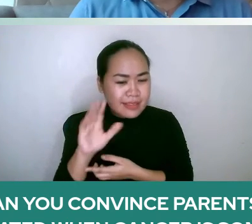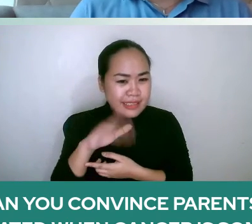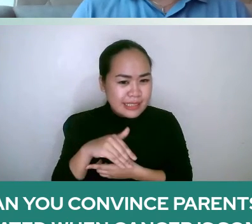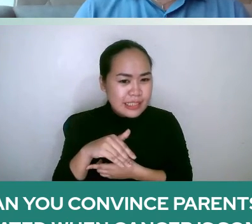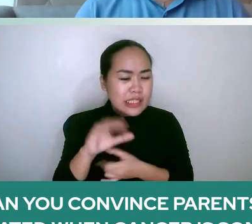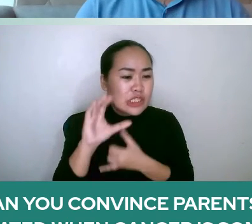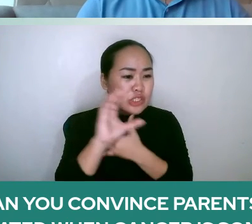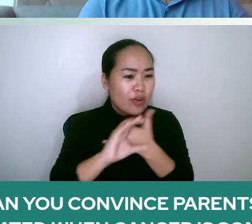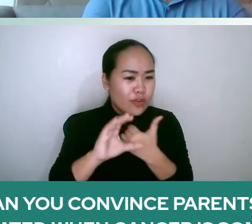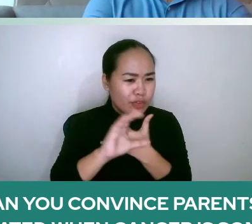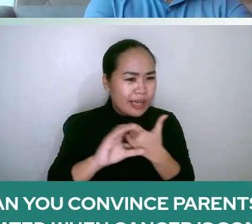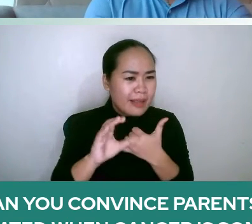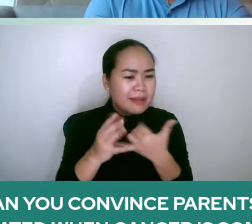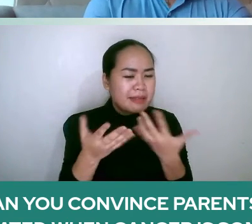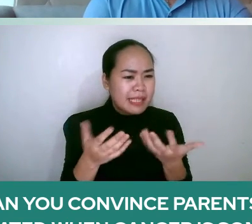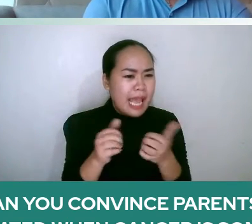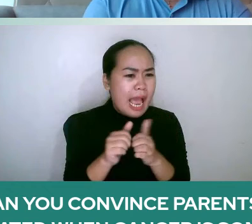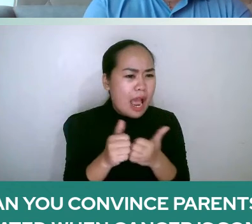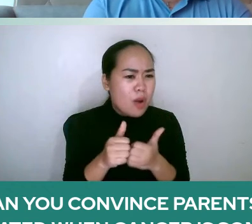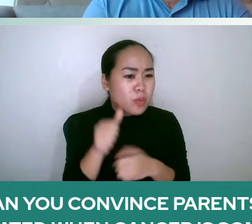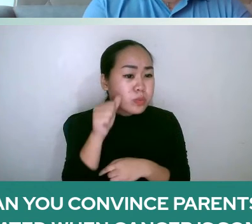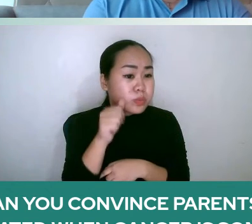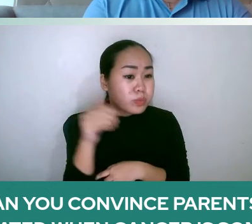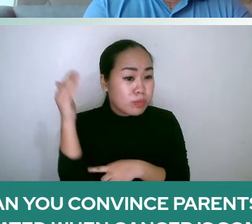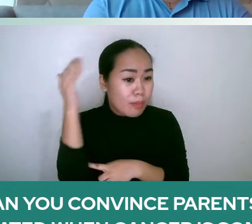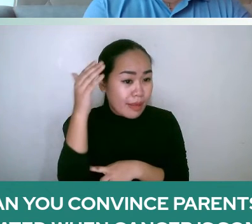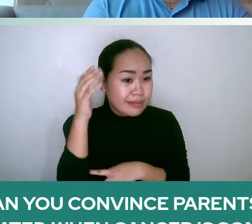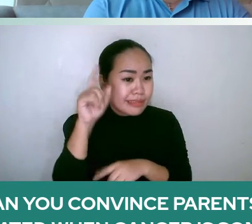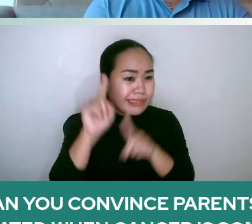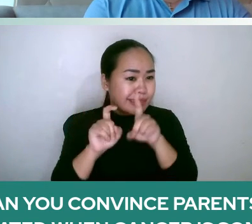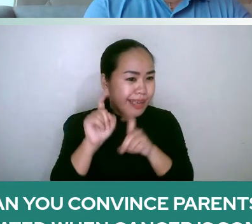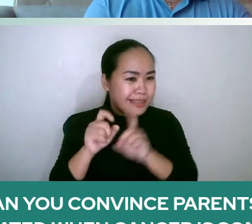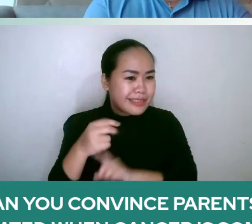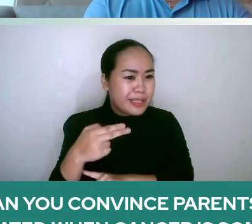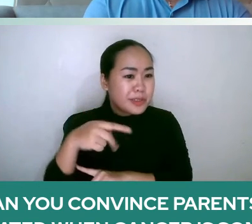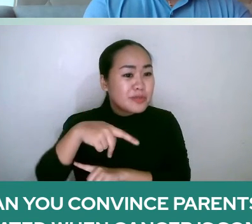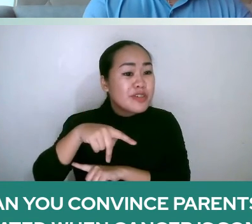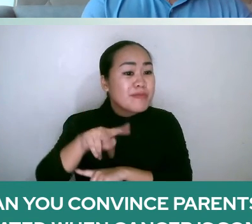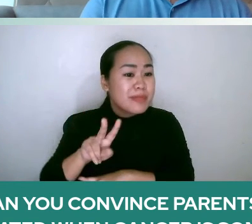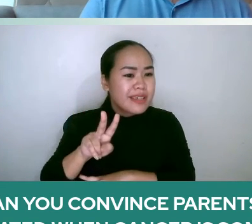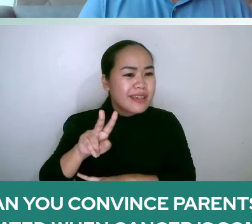it comes to women who test HPV positive